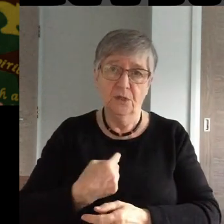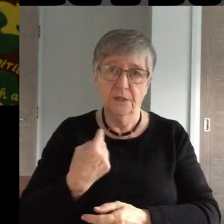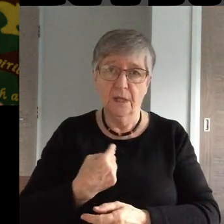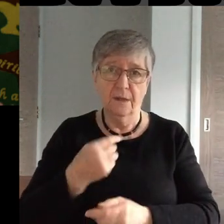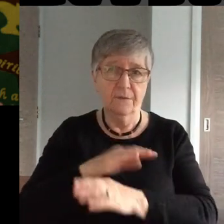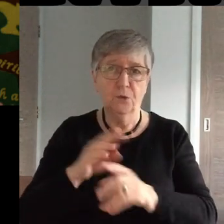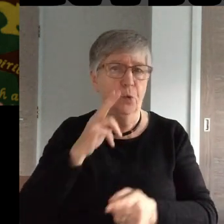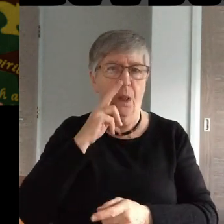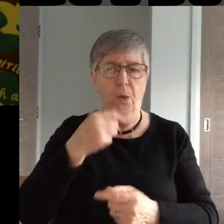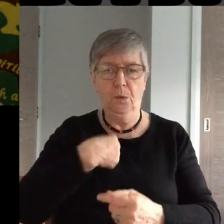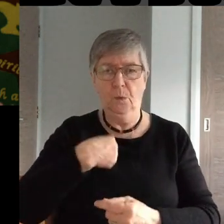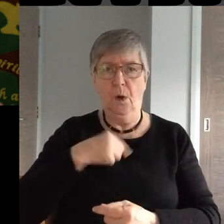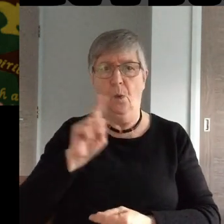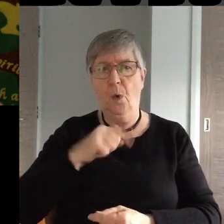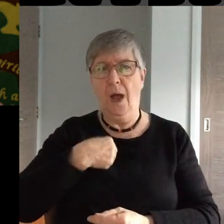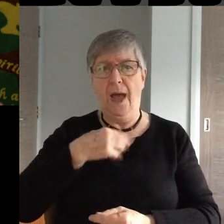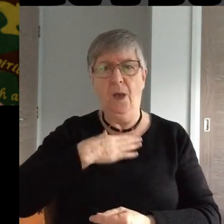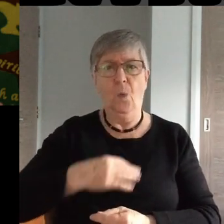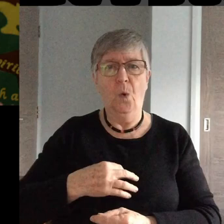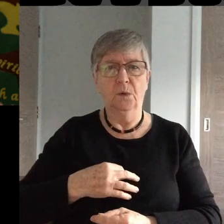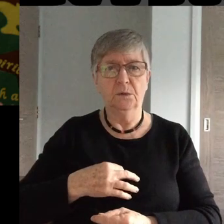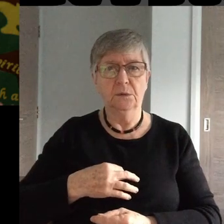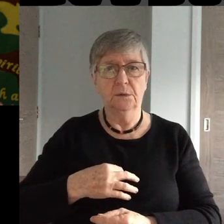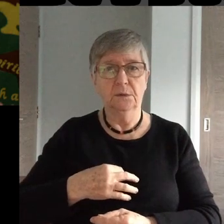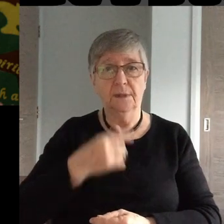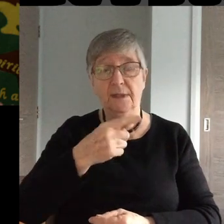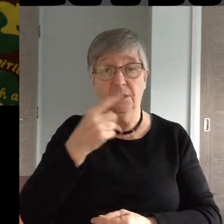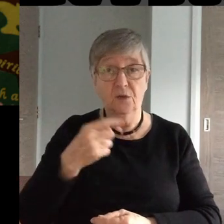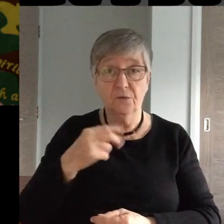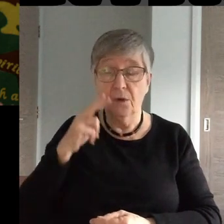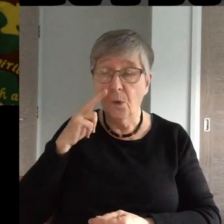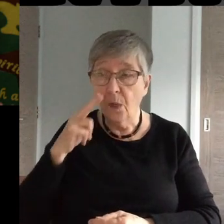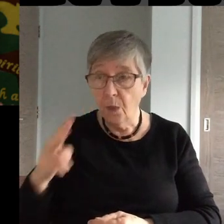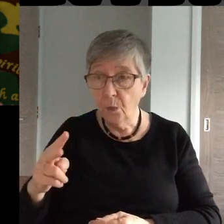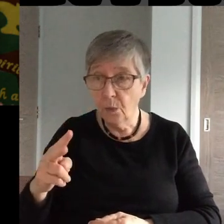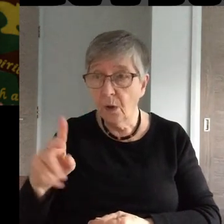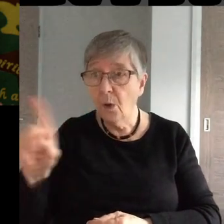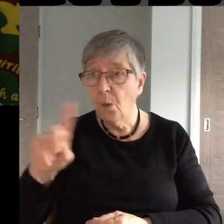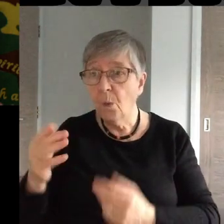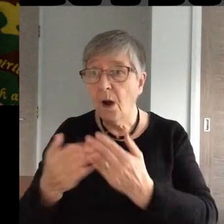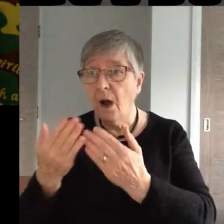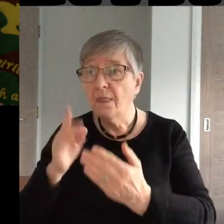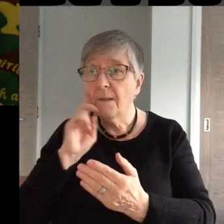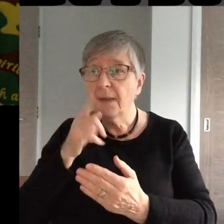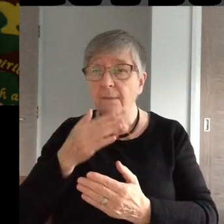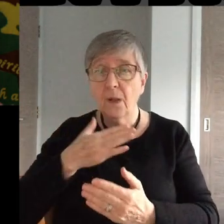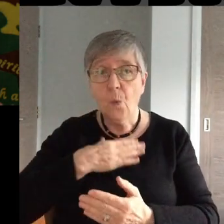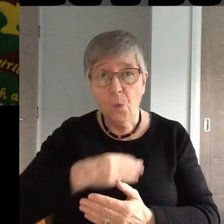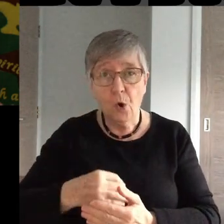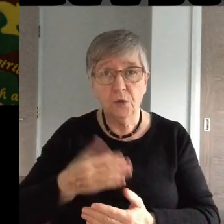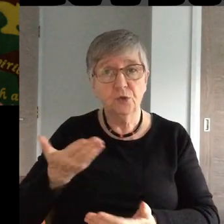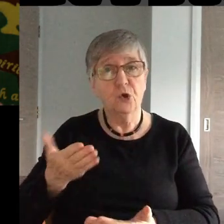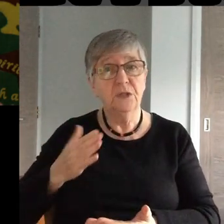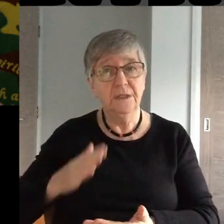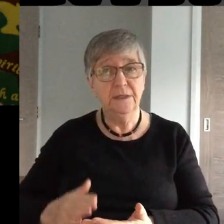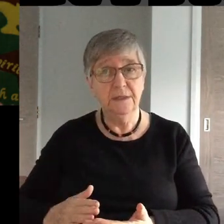not looking to your own interests, but each of you to the interests of others."